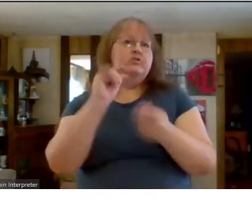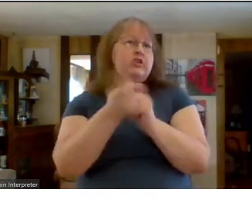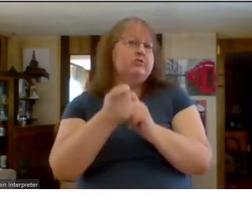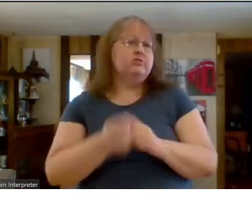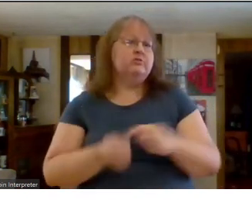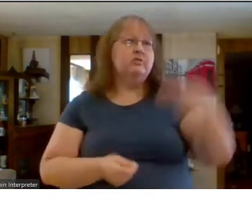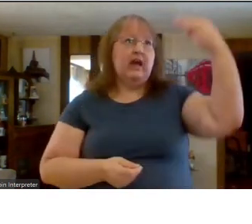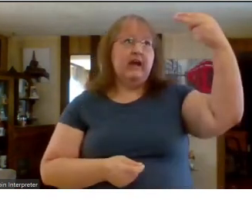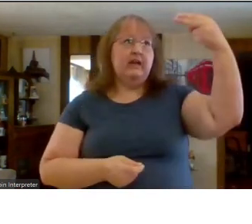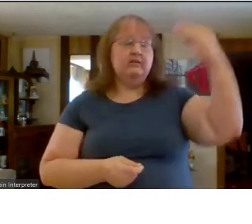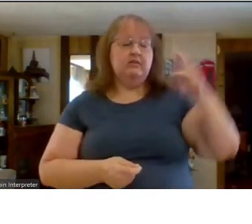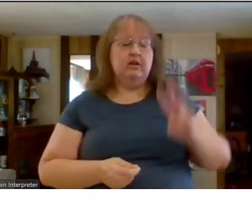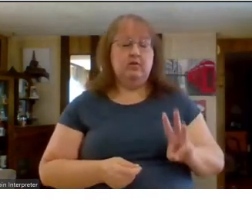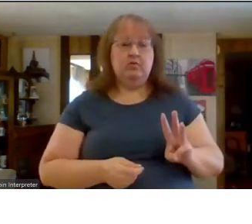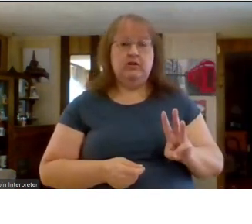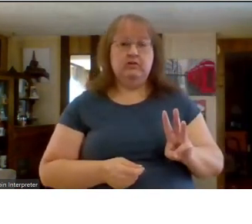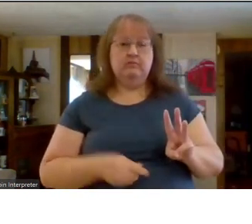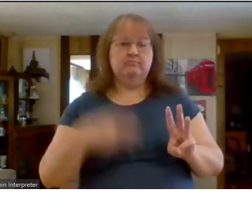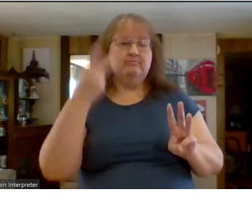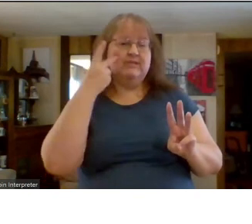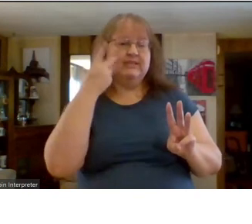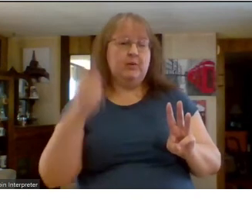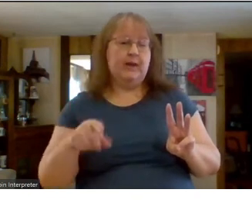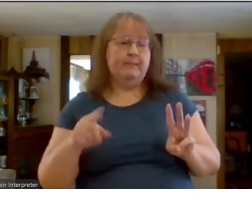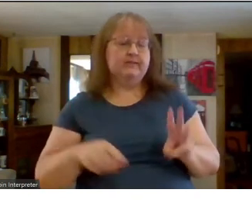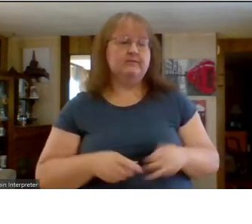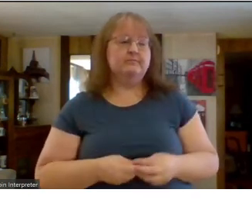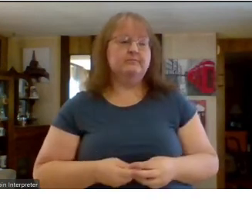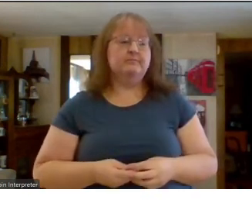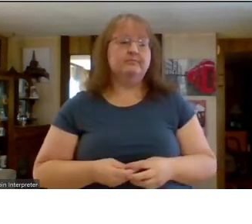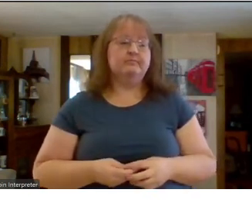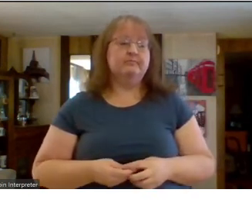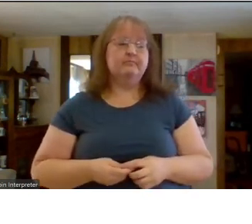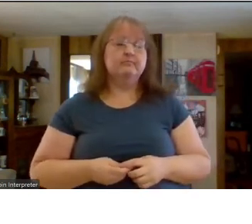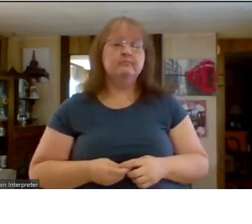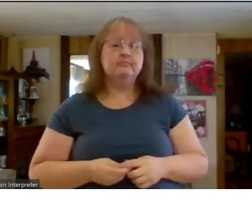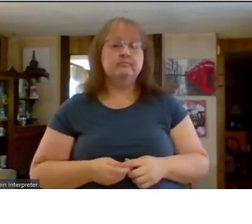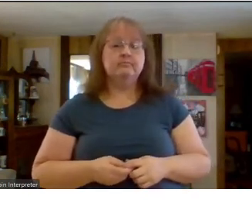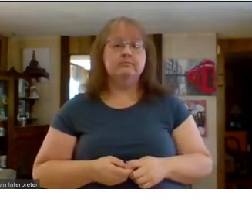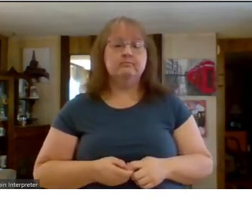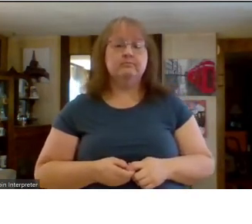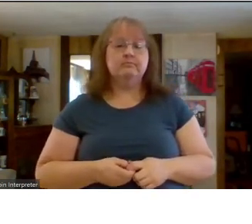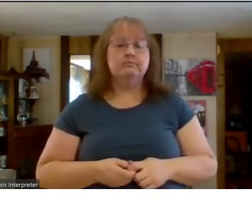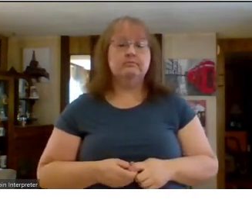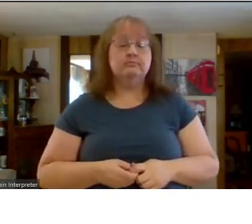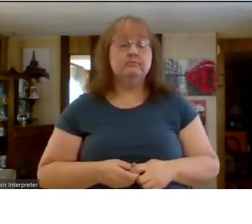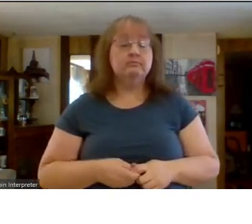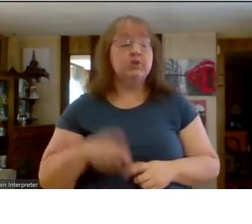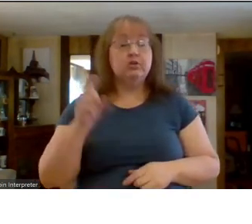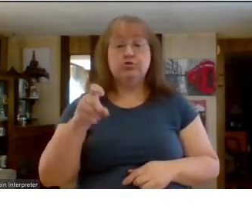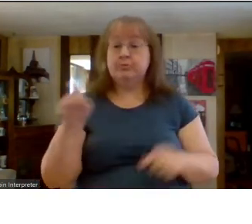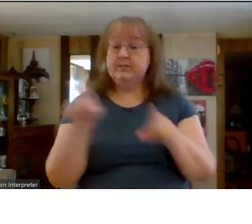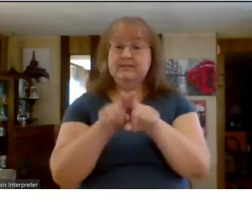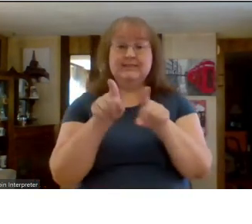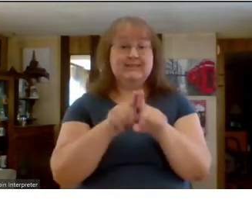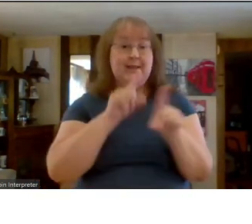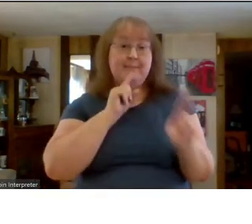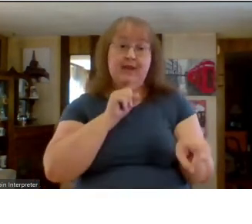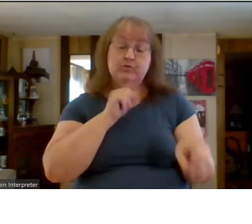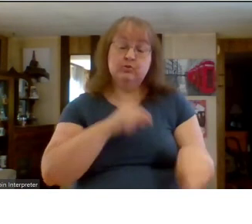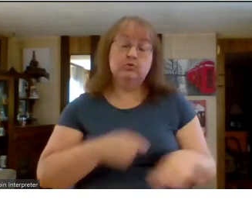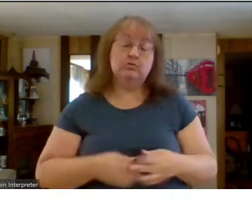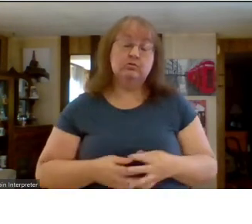Well, what if I did it the other way? What if I wanted to have height on top and width on bottom? Let's see what would happen then.